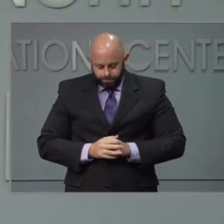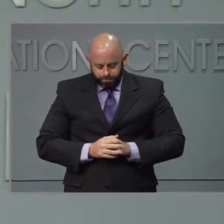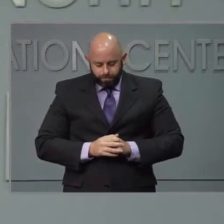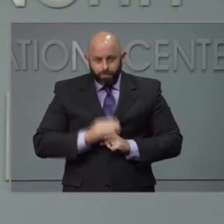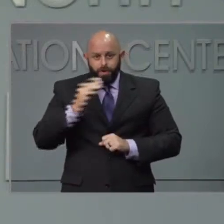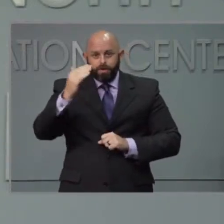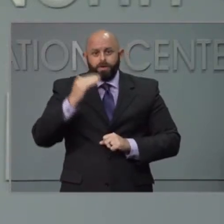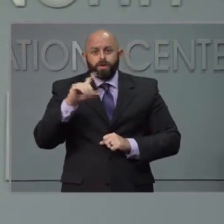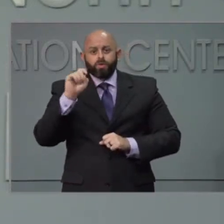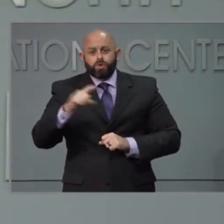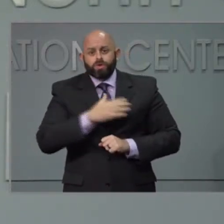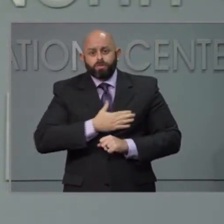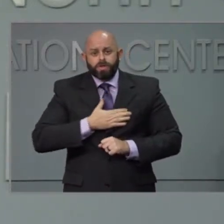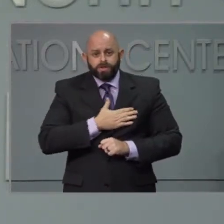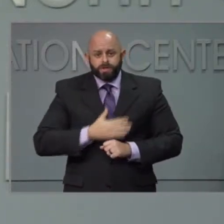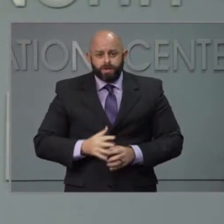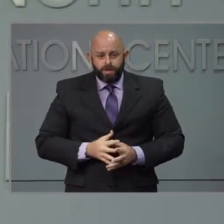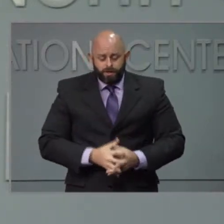Next question, please.